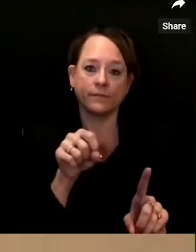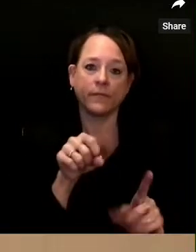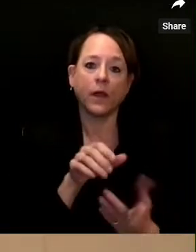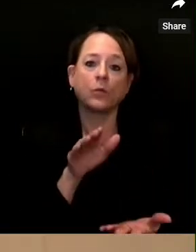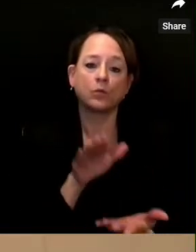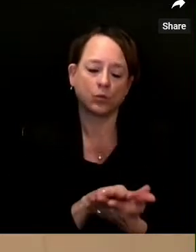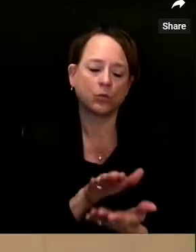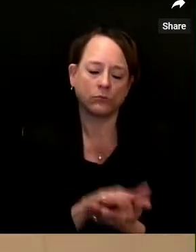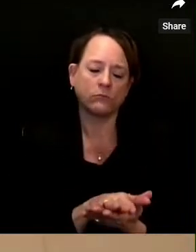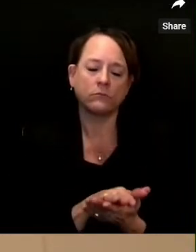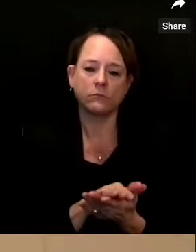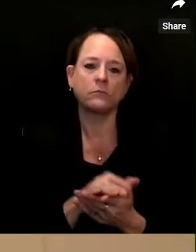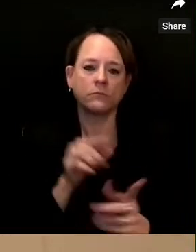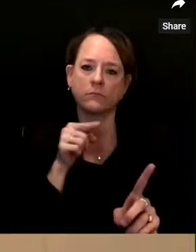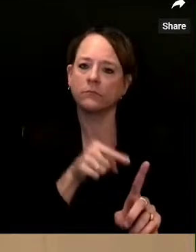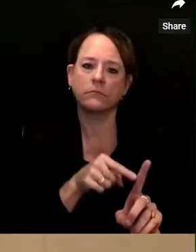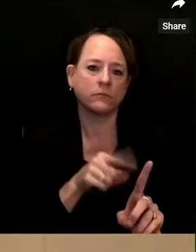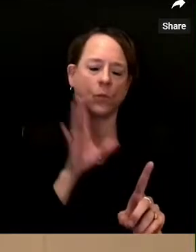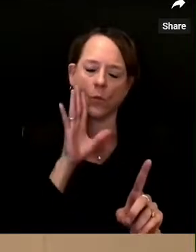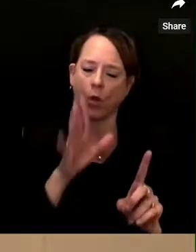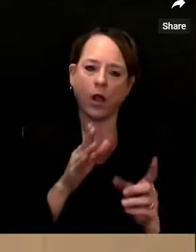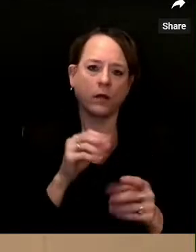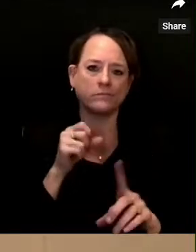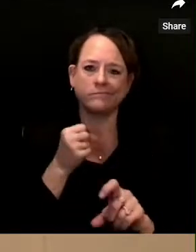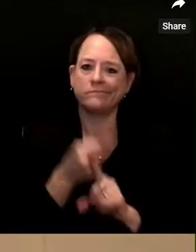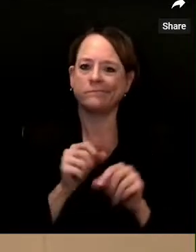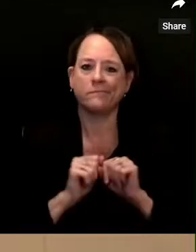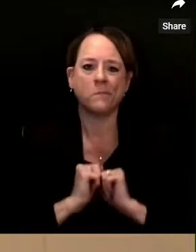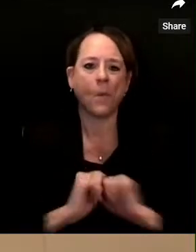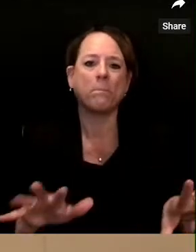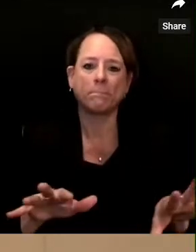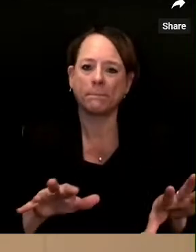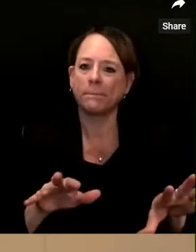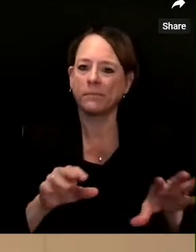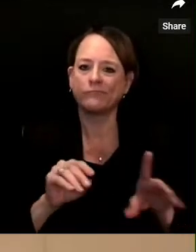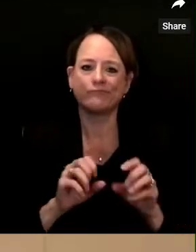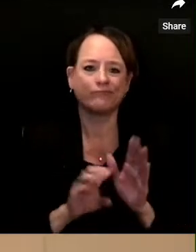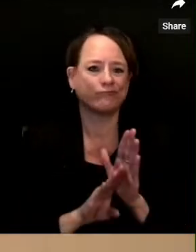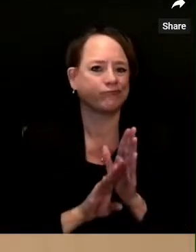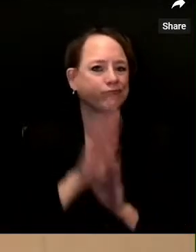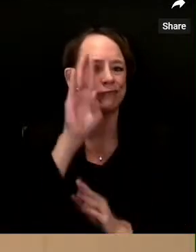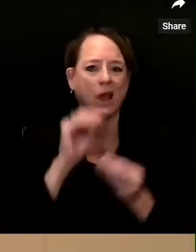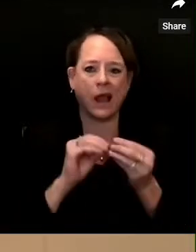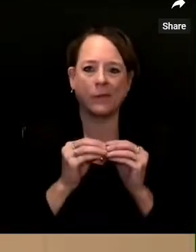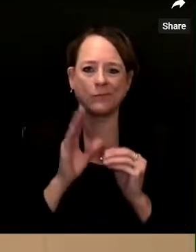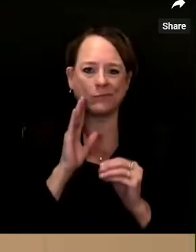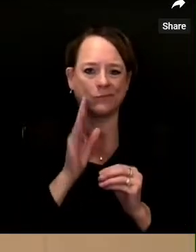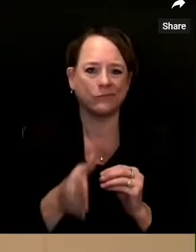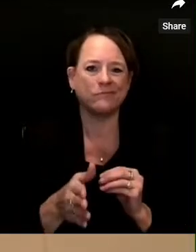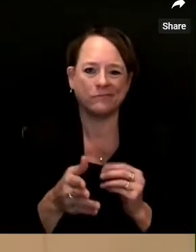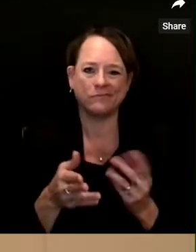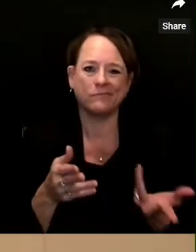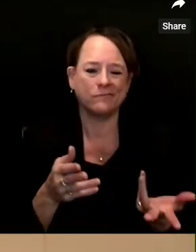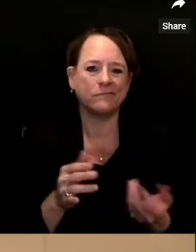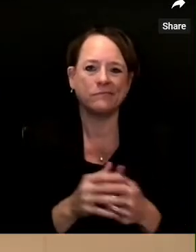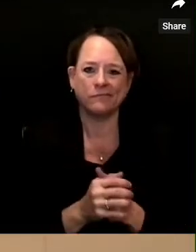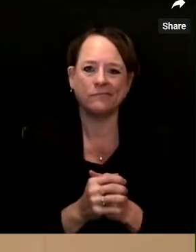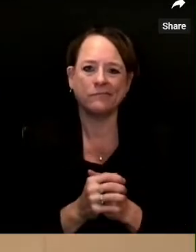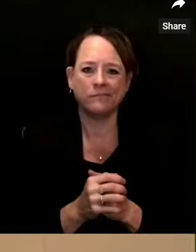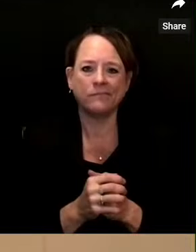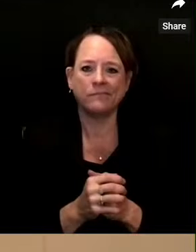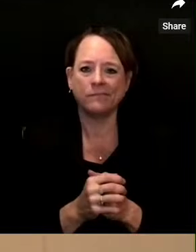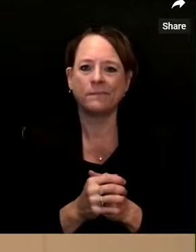number of schools that are reporting outbreaks in schools, we're more than twice as many outbreaks that have been